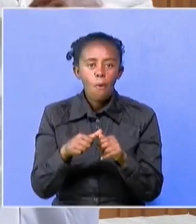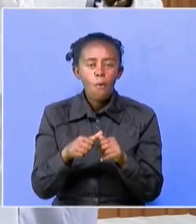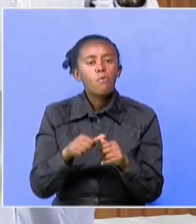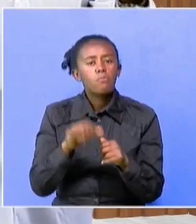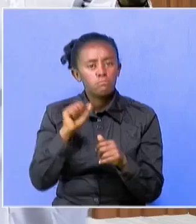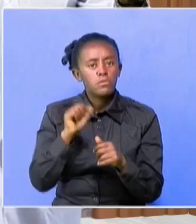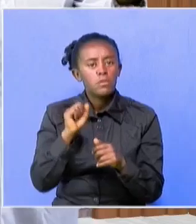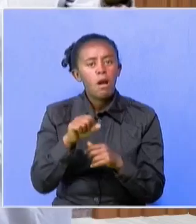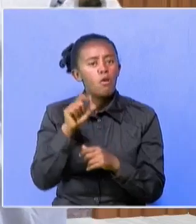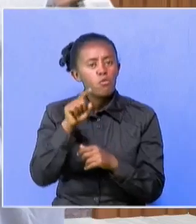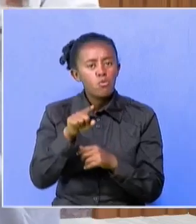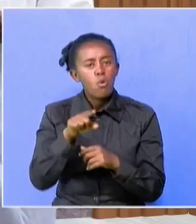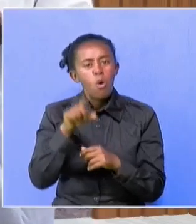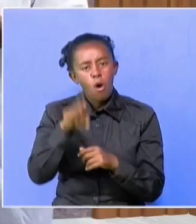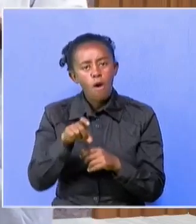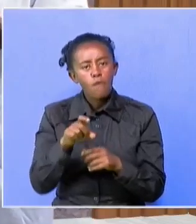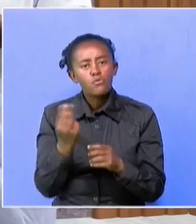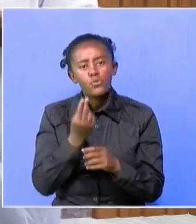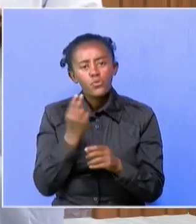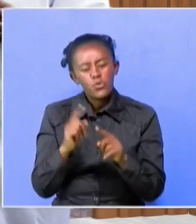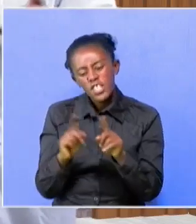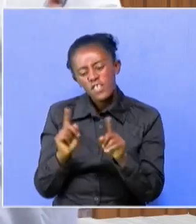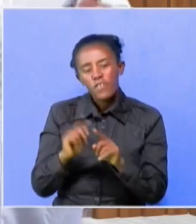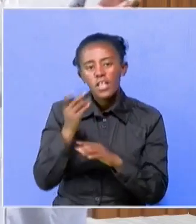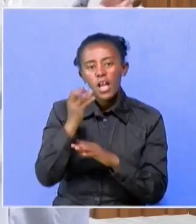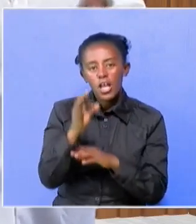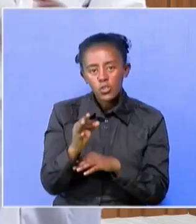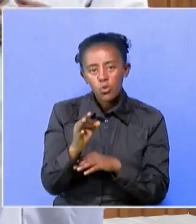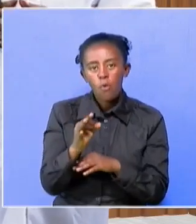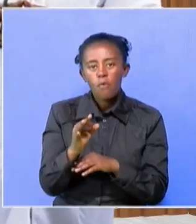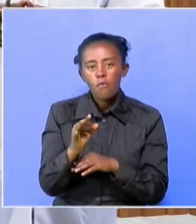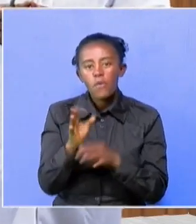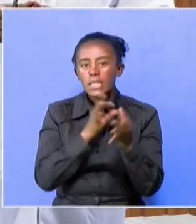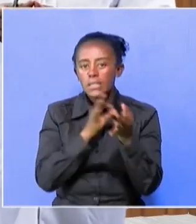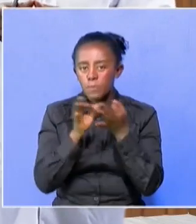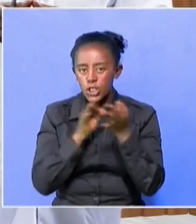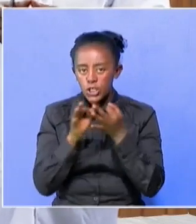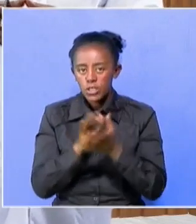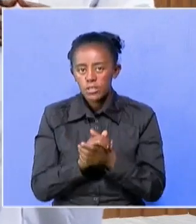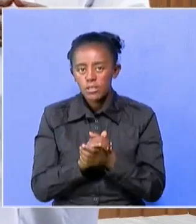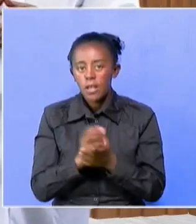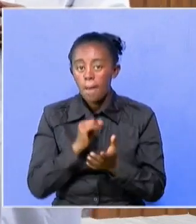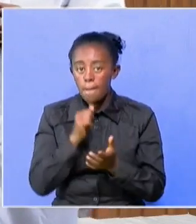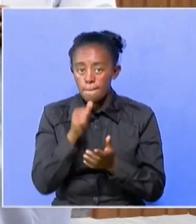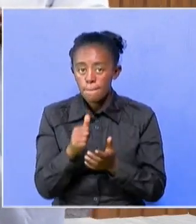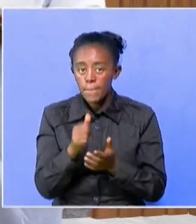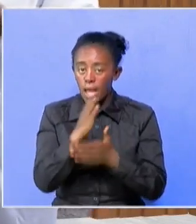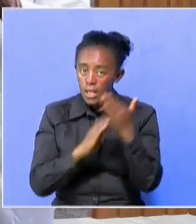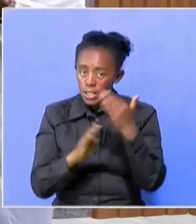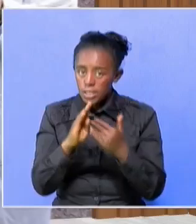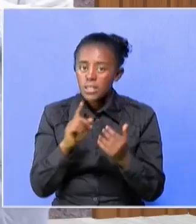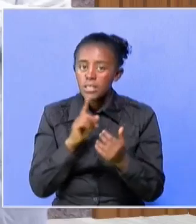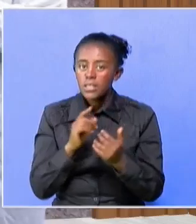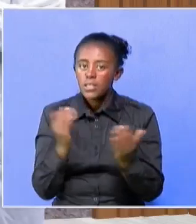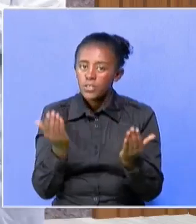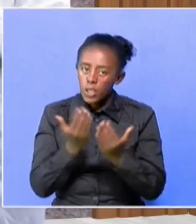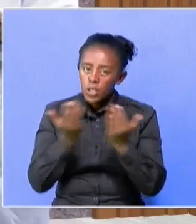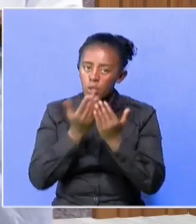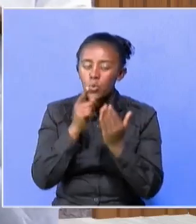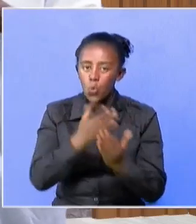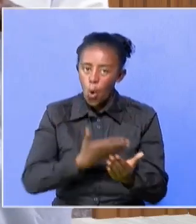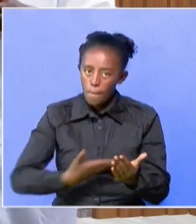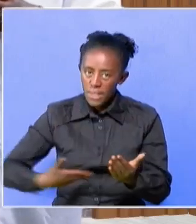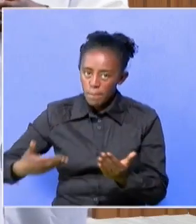to use different kinds of expressions. I really appreciate your commitment, what you are